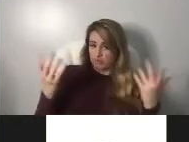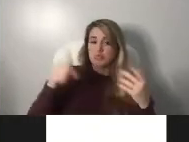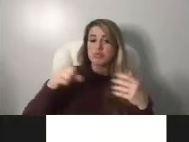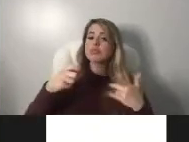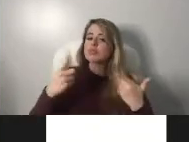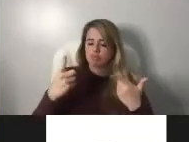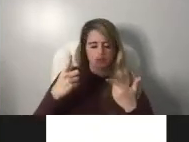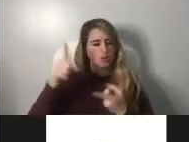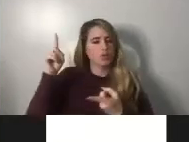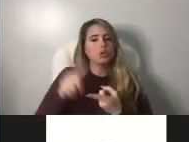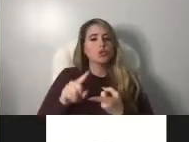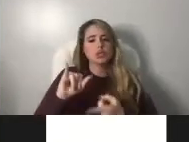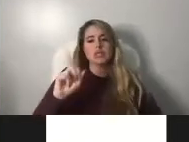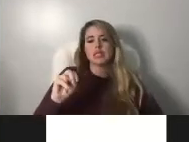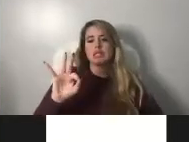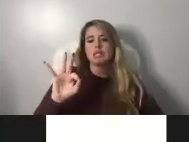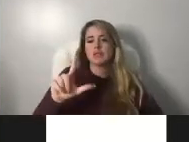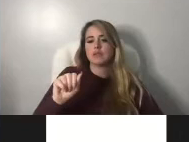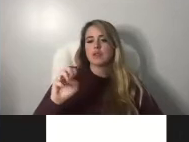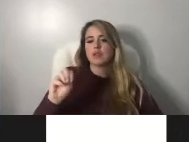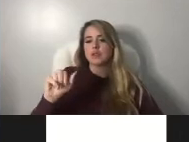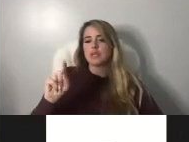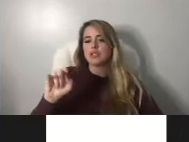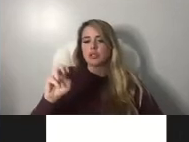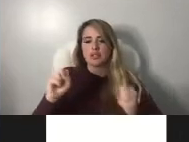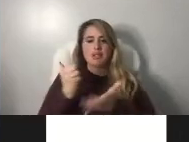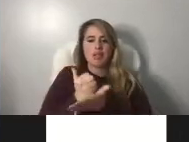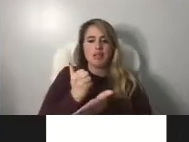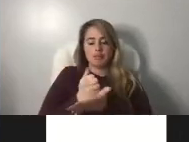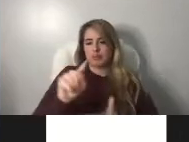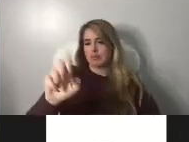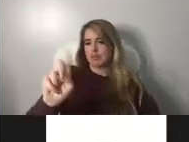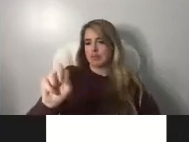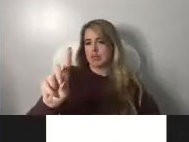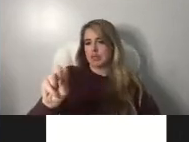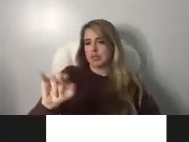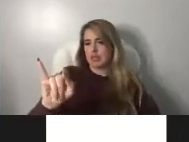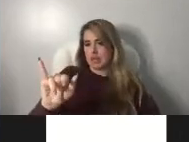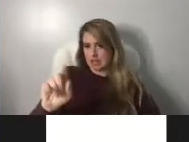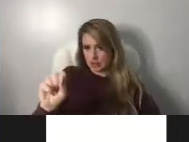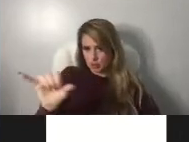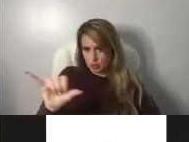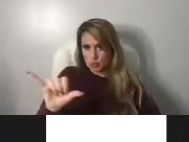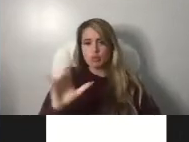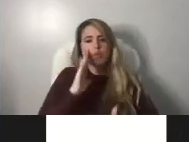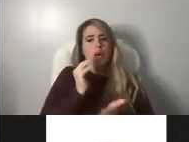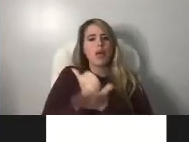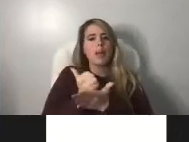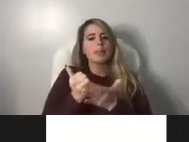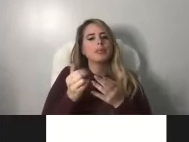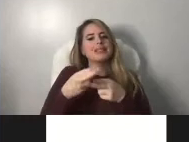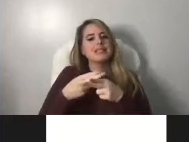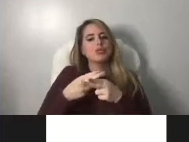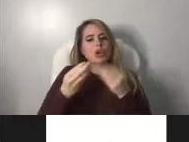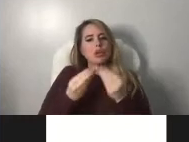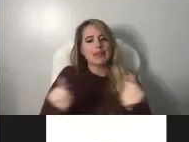to reduce inflammation. It can improve some types of tendinitis. It typically provides temporary relief from